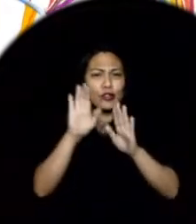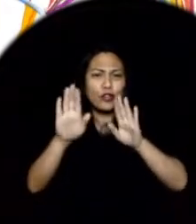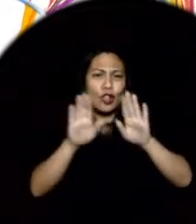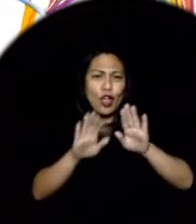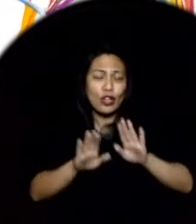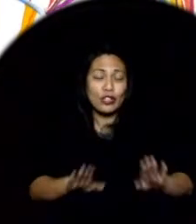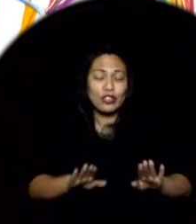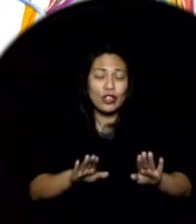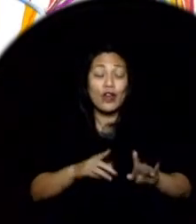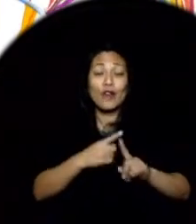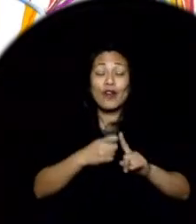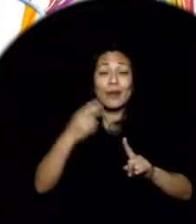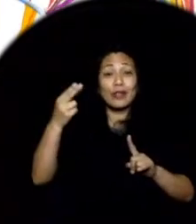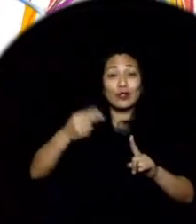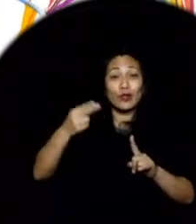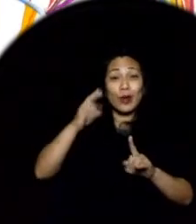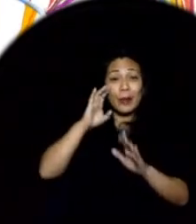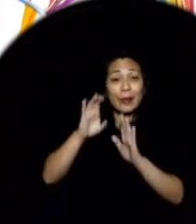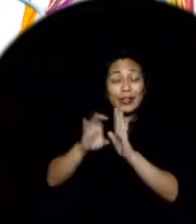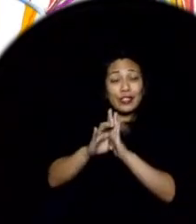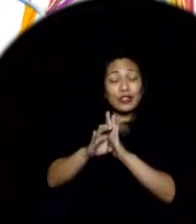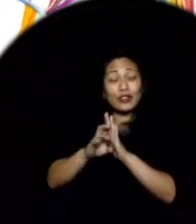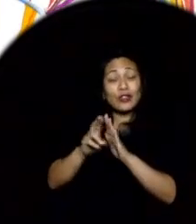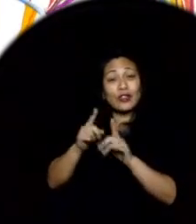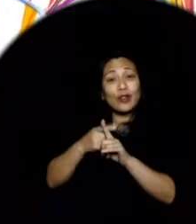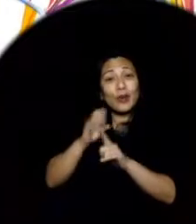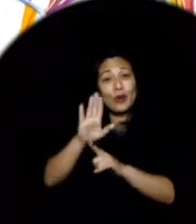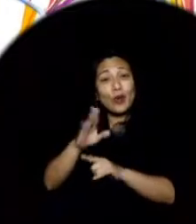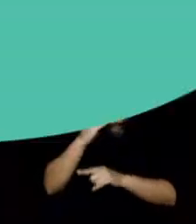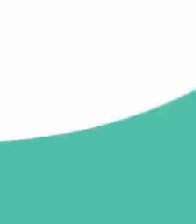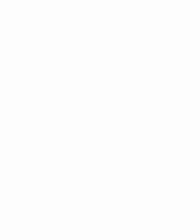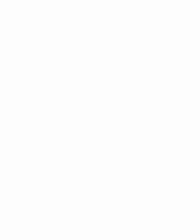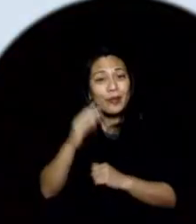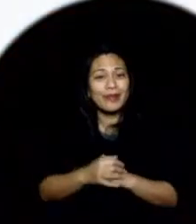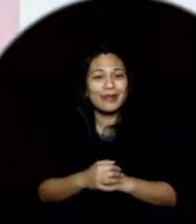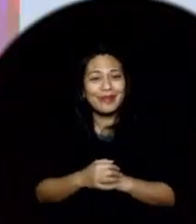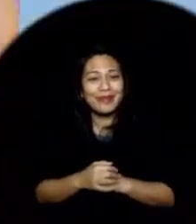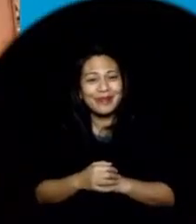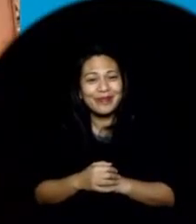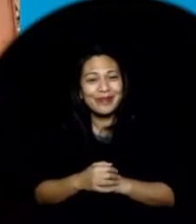with historical images from around your house.